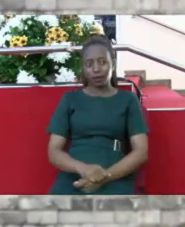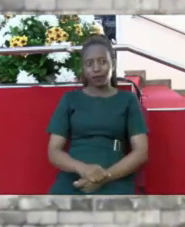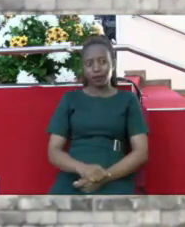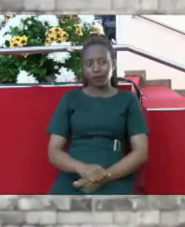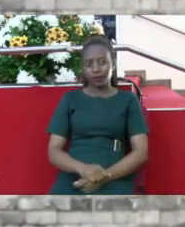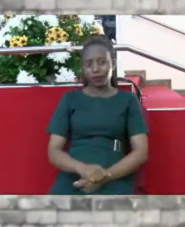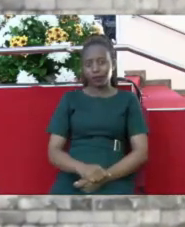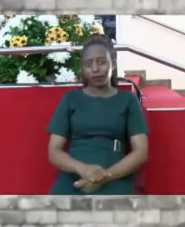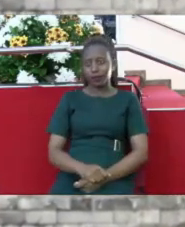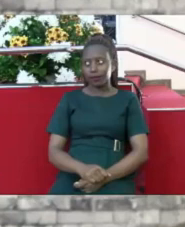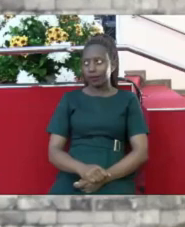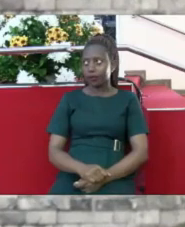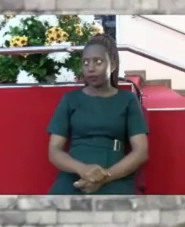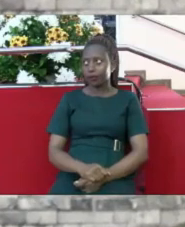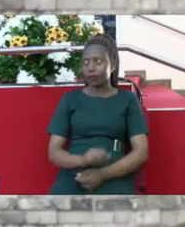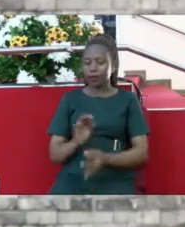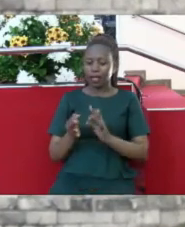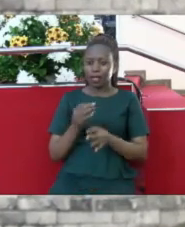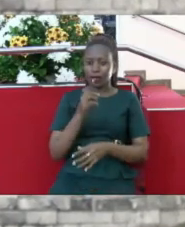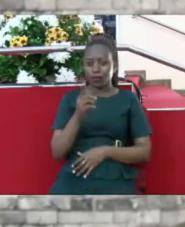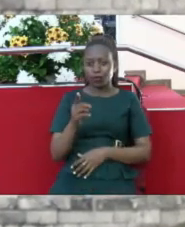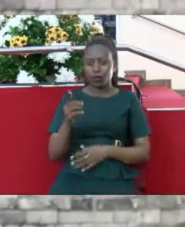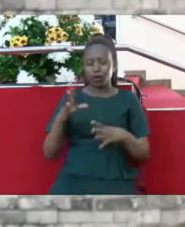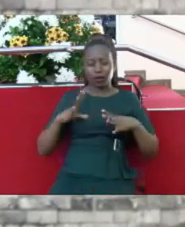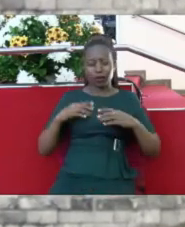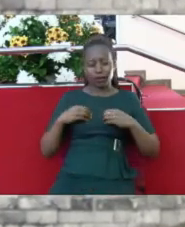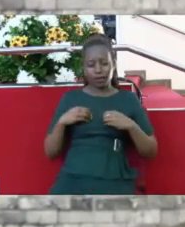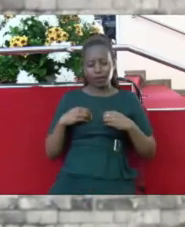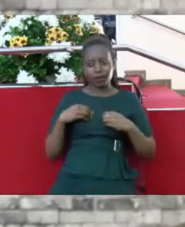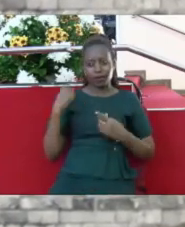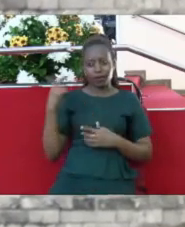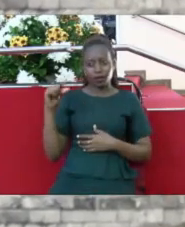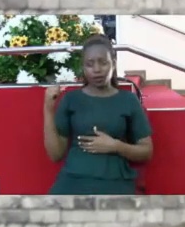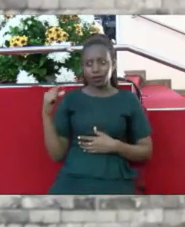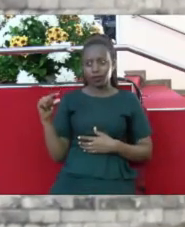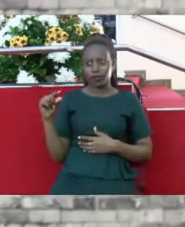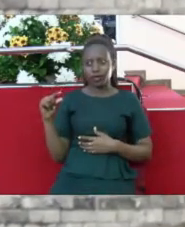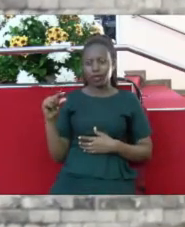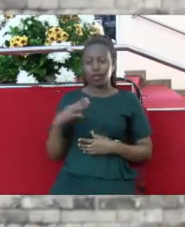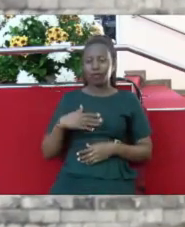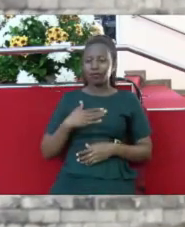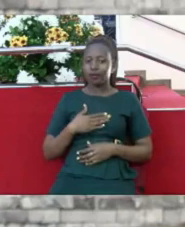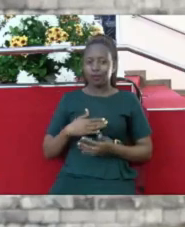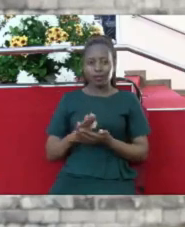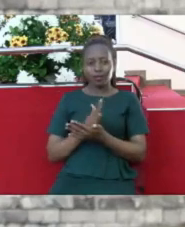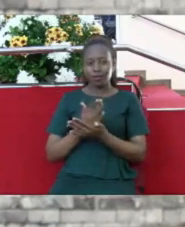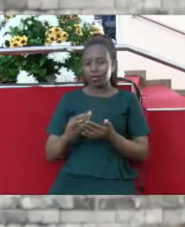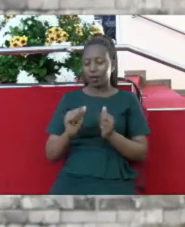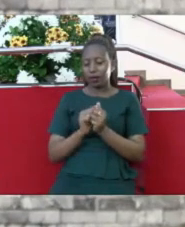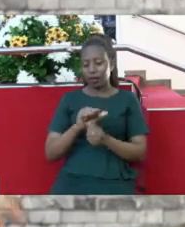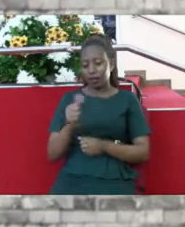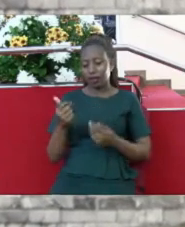Yesu. Now if we have received this, kama tumepokea hii, why don't we give it out to other people? Kwa nini hatupatiani watu